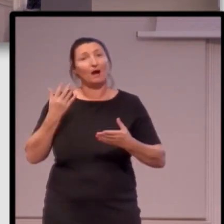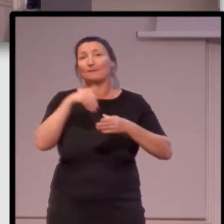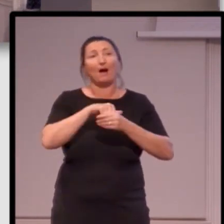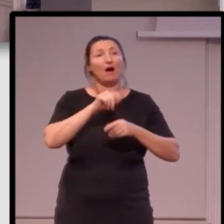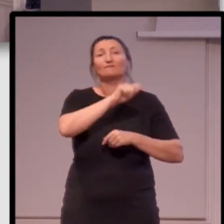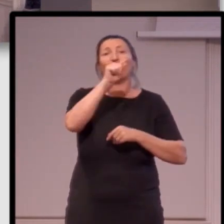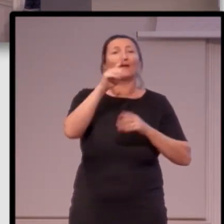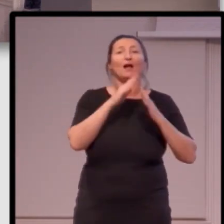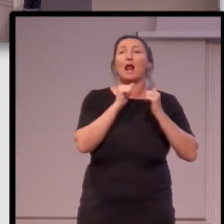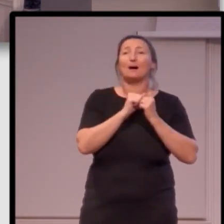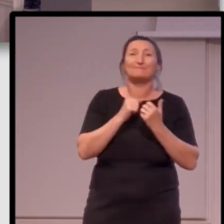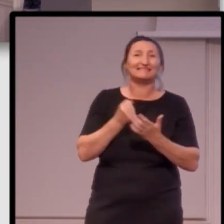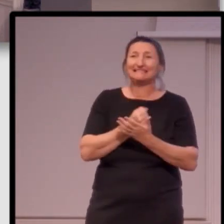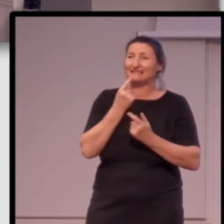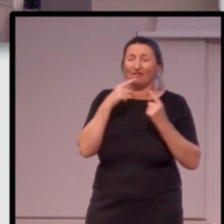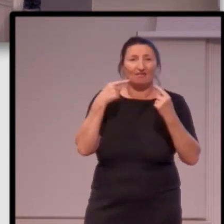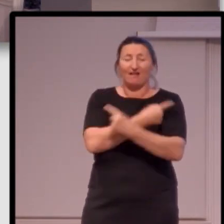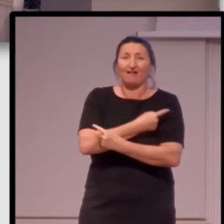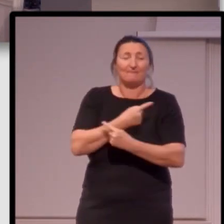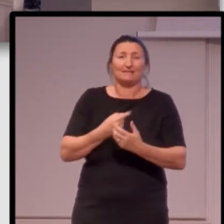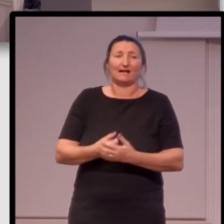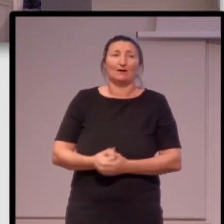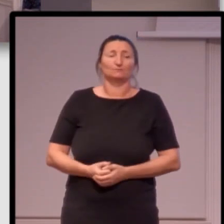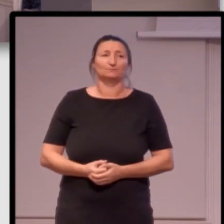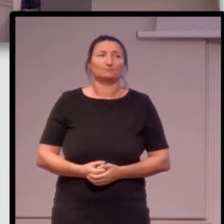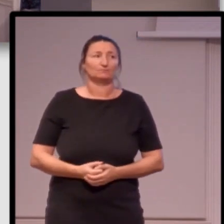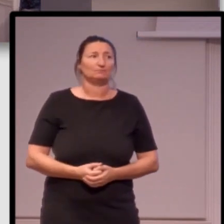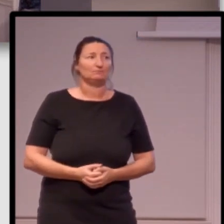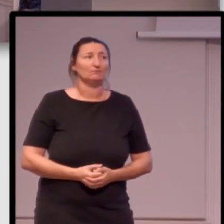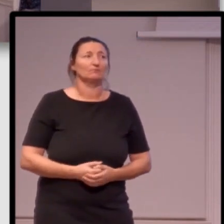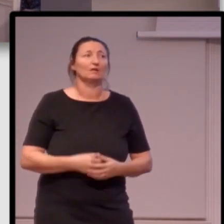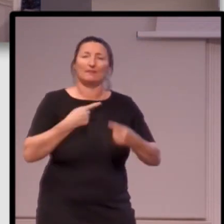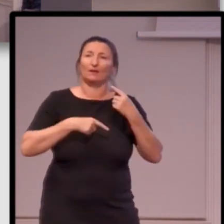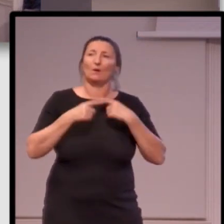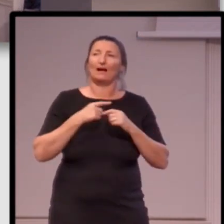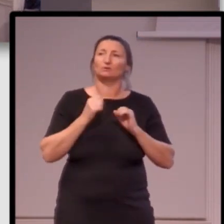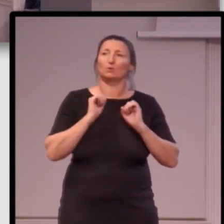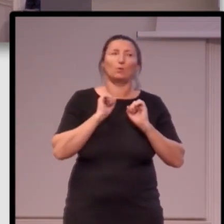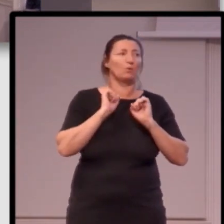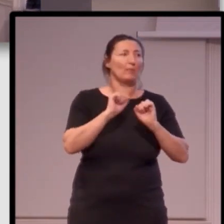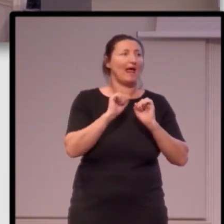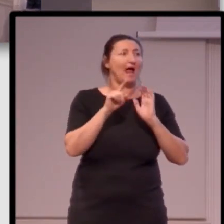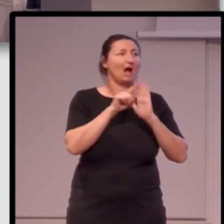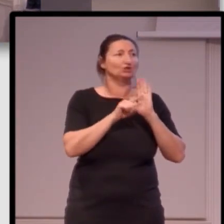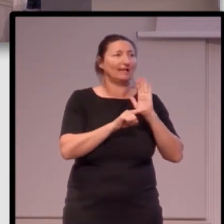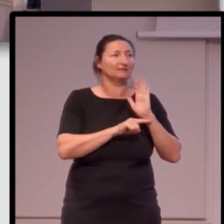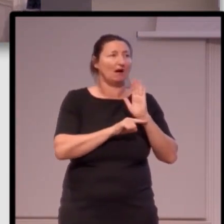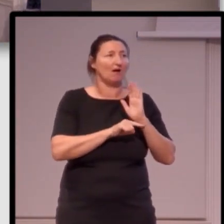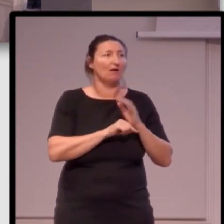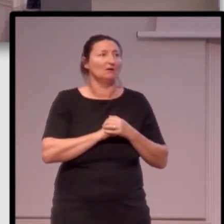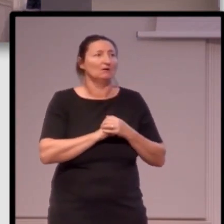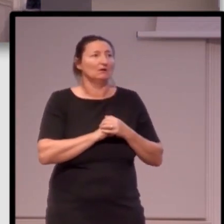groups that everyone else can go to. A third of it is about their agenda, because of going back to Article 12, and their right for their voices to